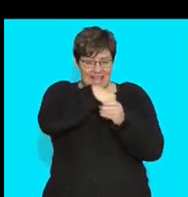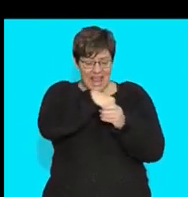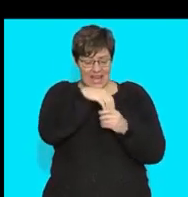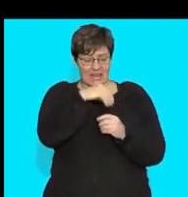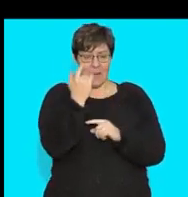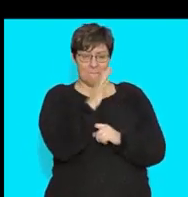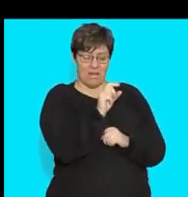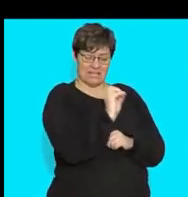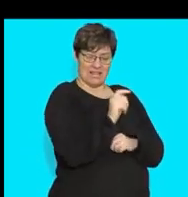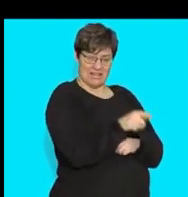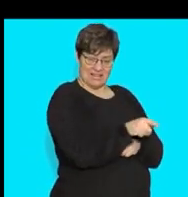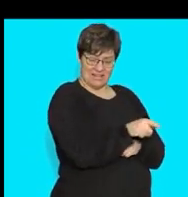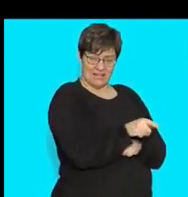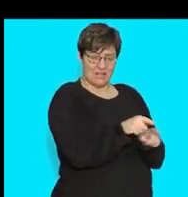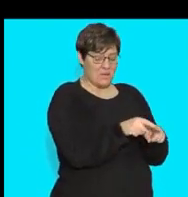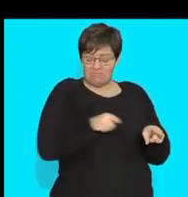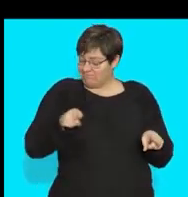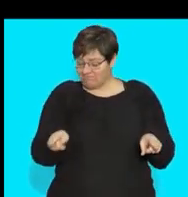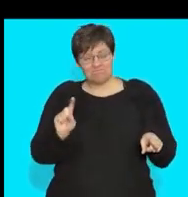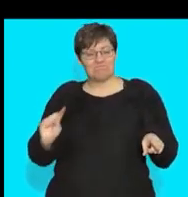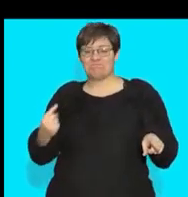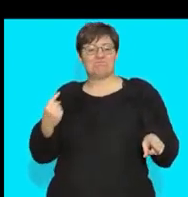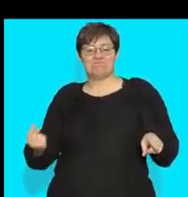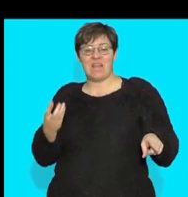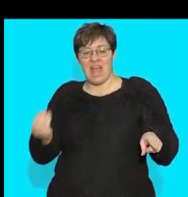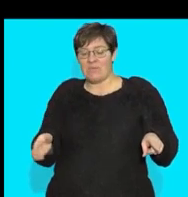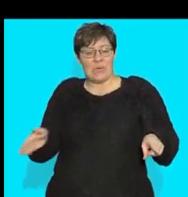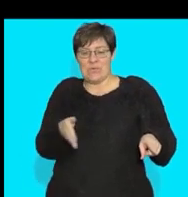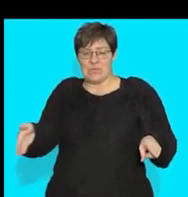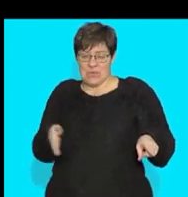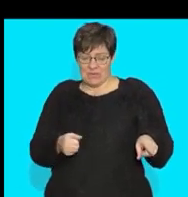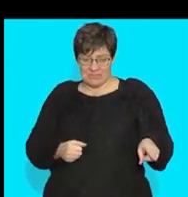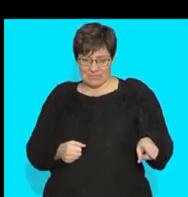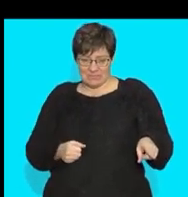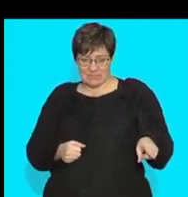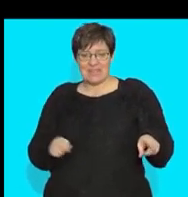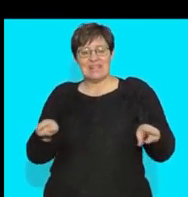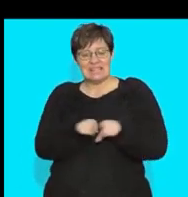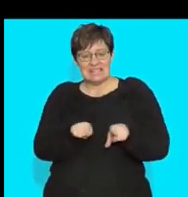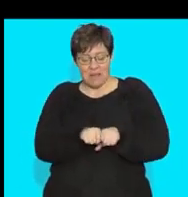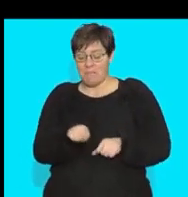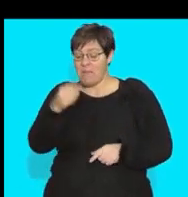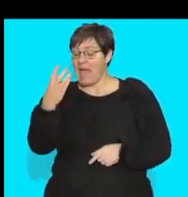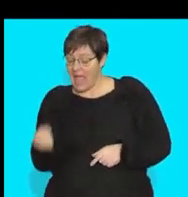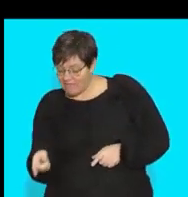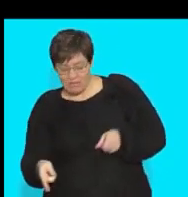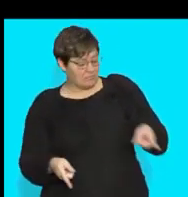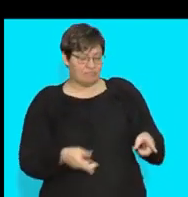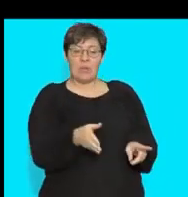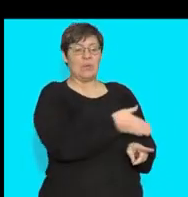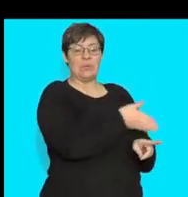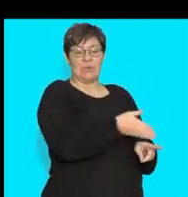plant cell that an animal cell is not going to have. And vice versa. We're going to